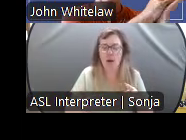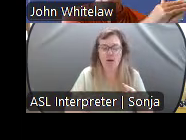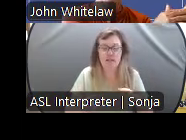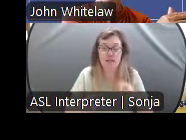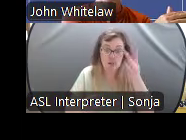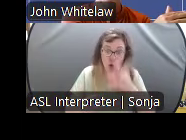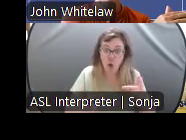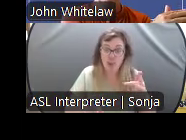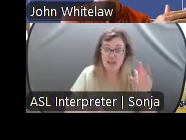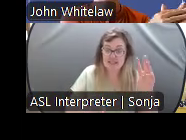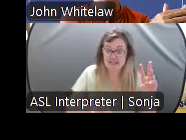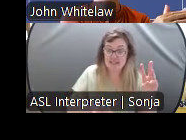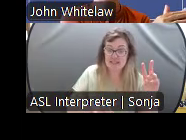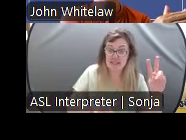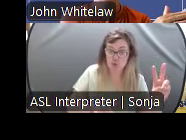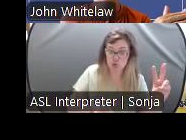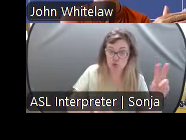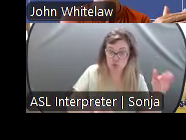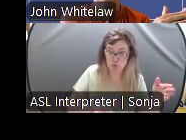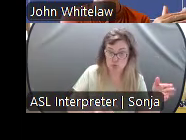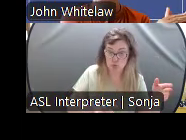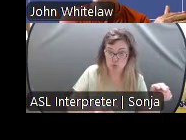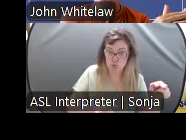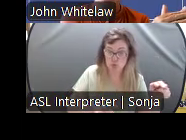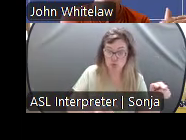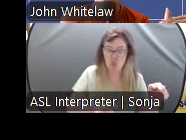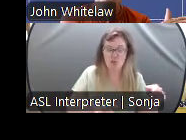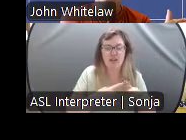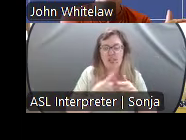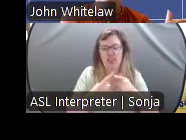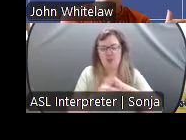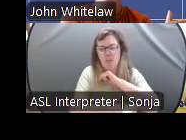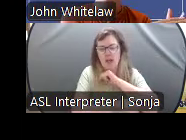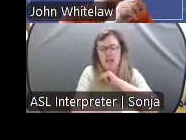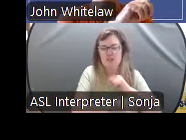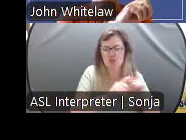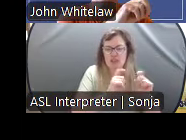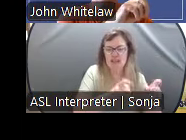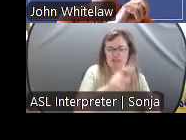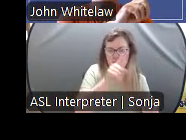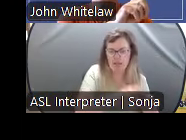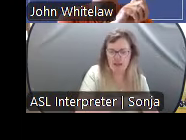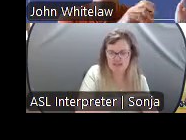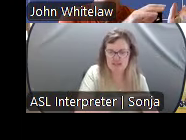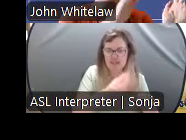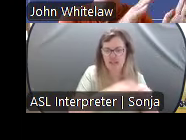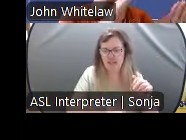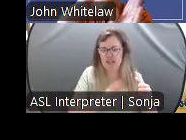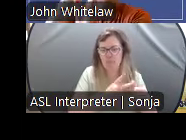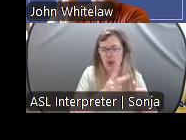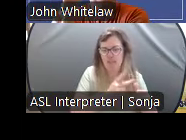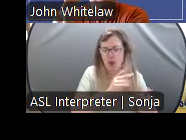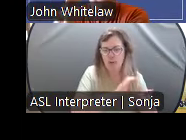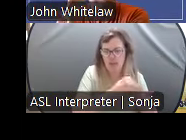as 62, but if you do, you get punished by having a smaller amount than your primary insured amount. You